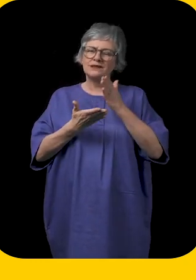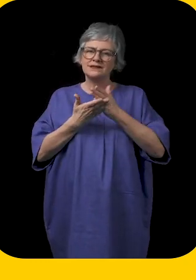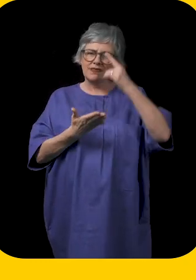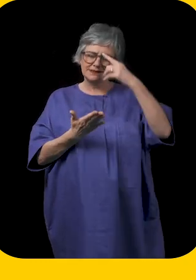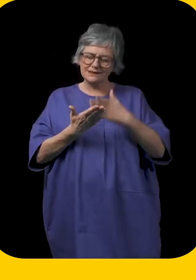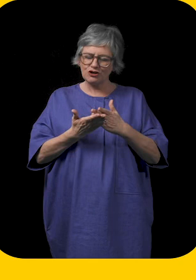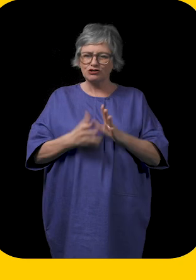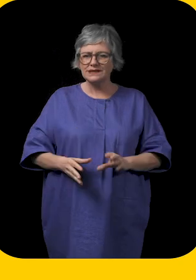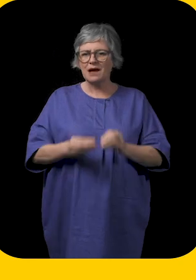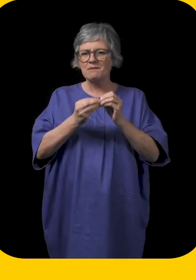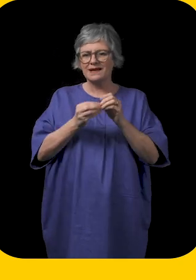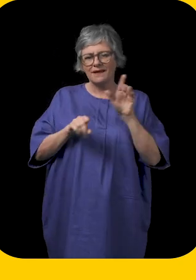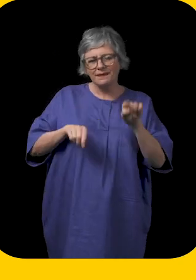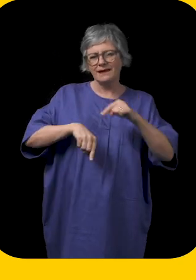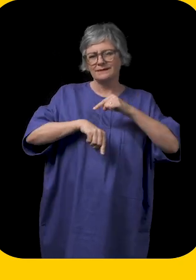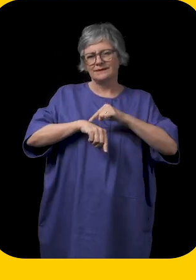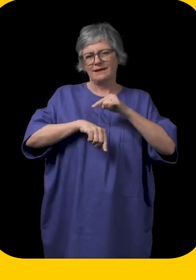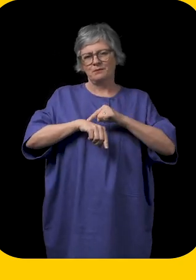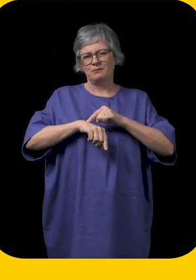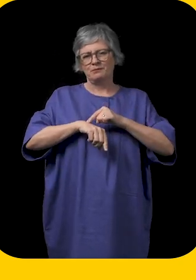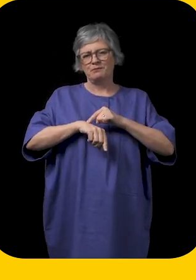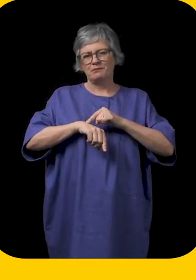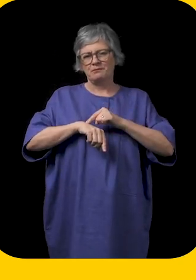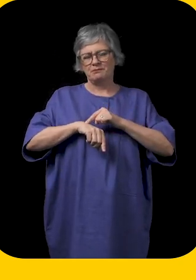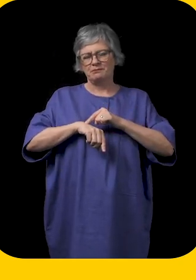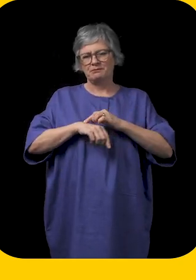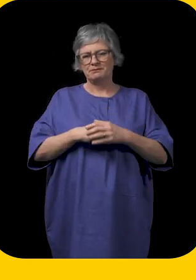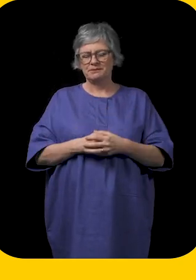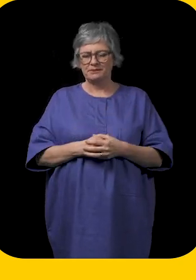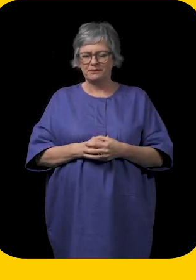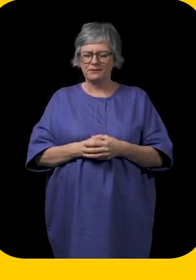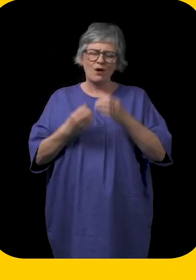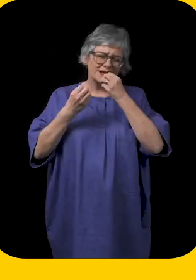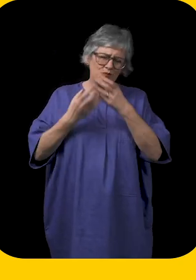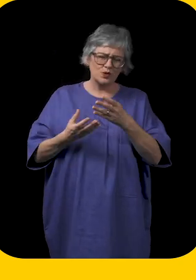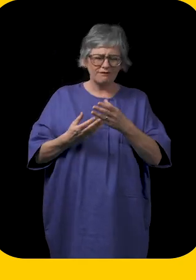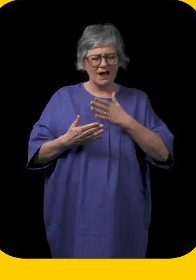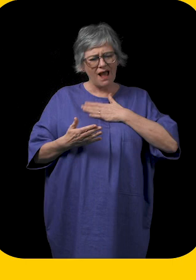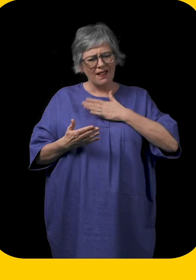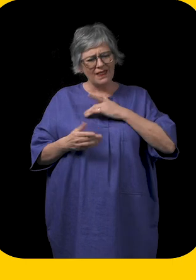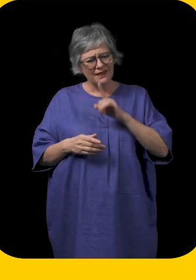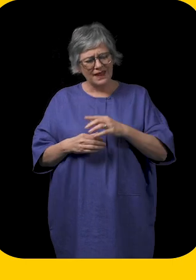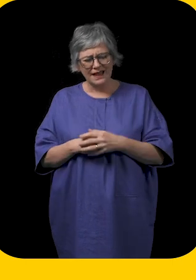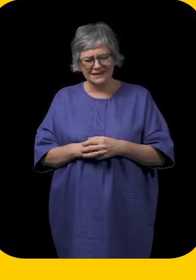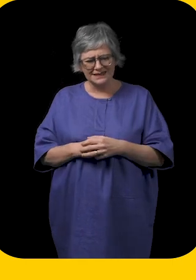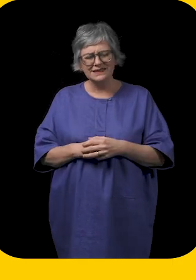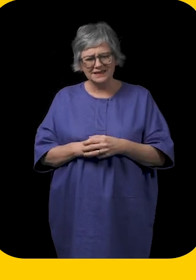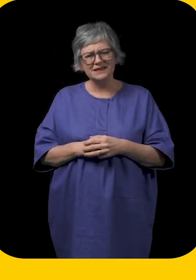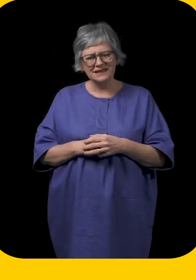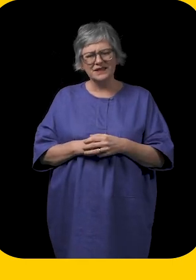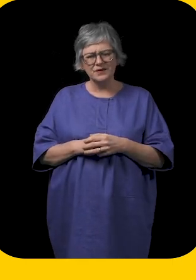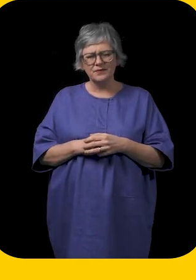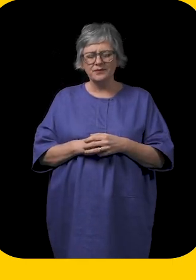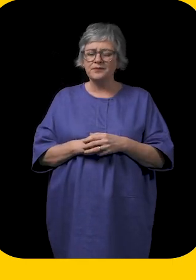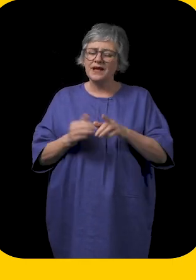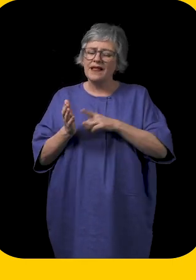more open, you know, just trusting the decisions that I made in that moment and that I knew what was right for me. Very beautiful, I like